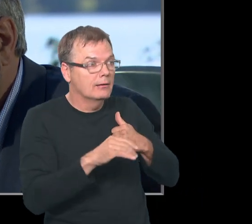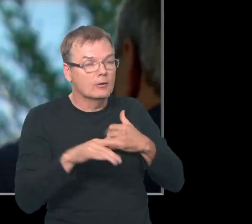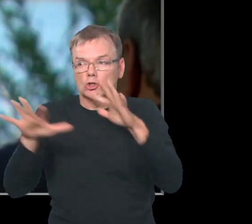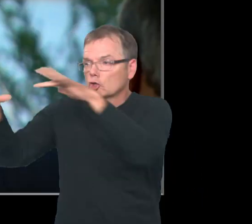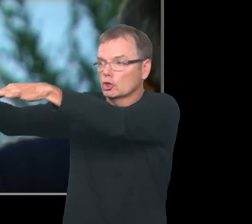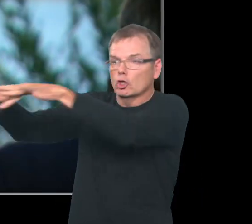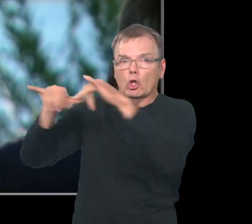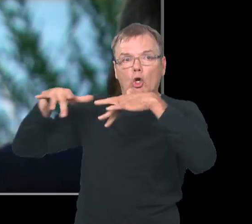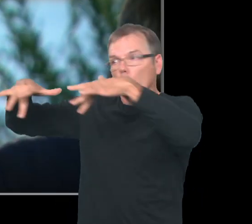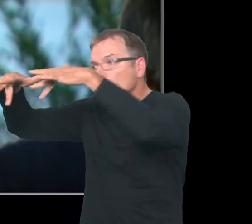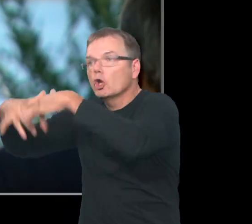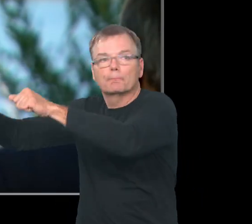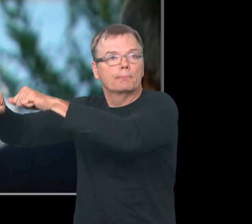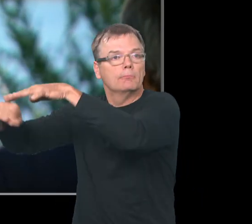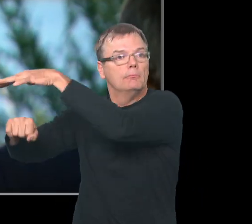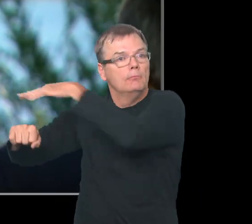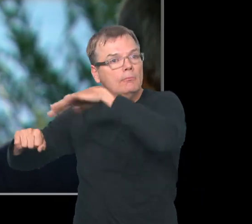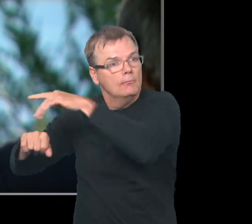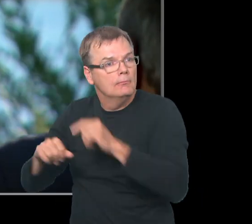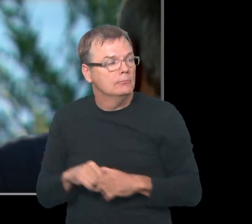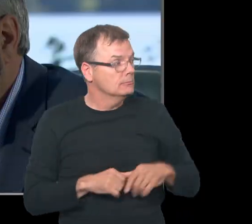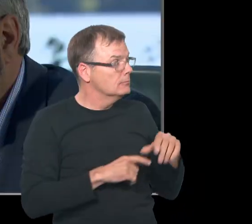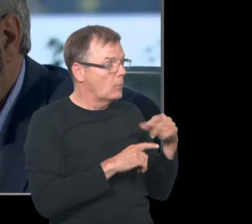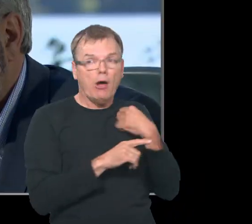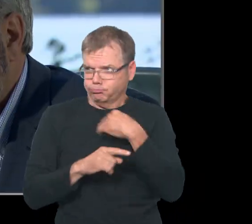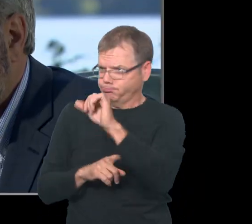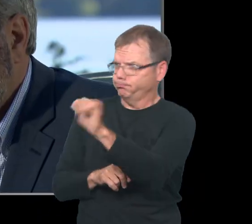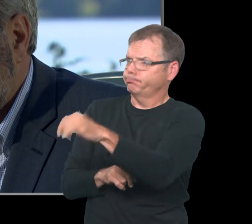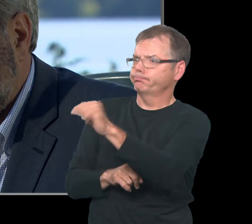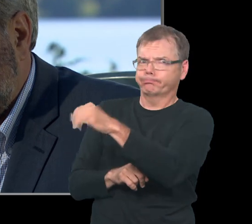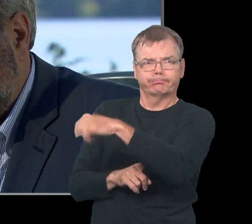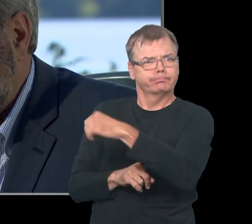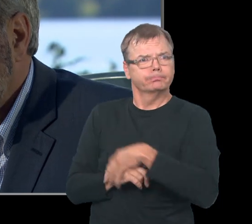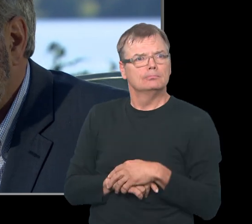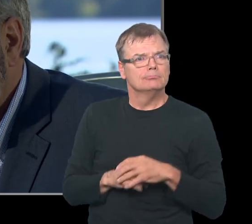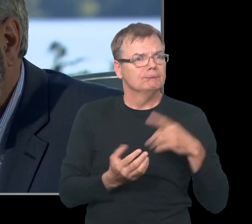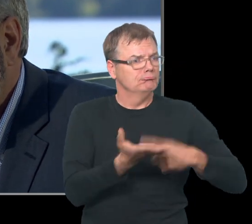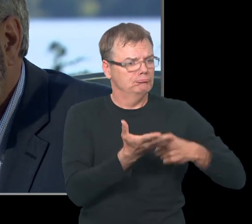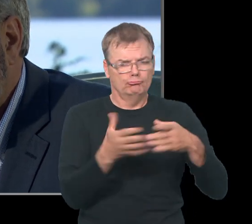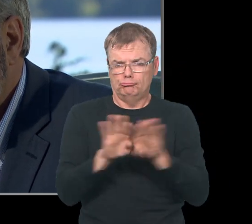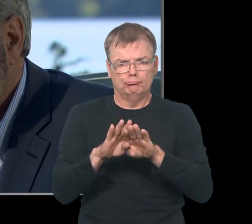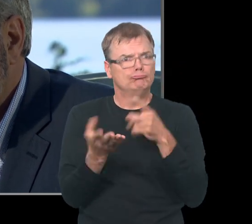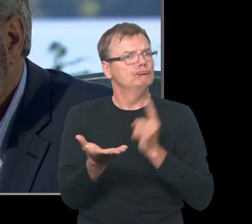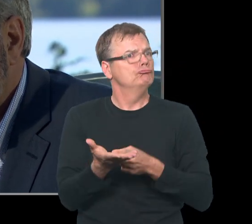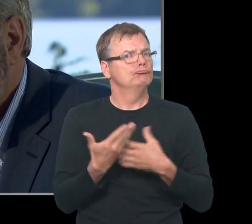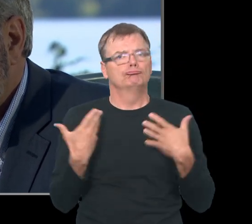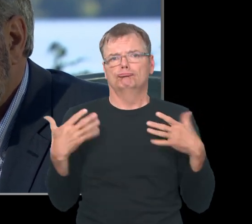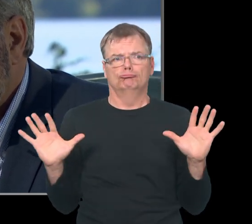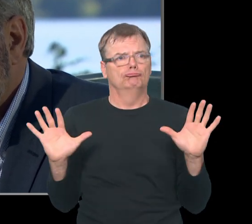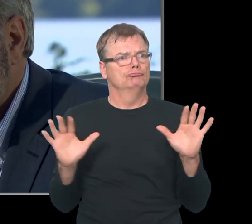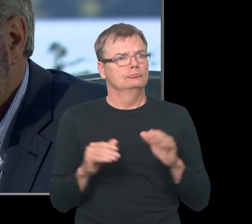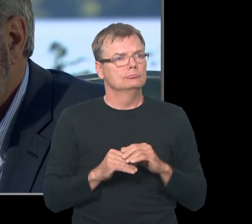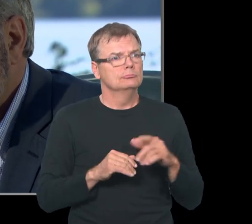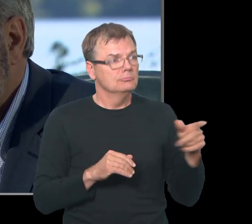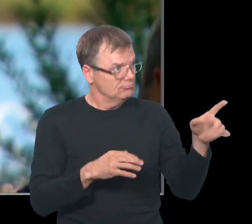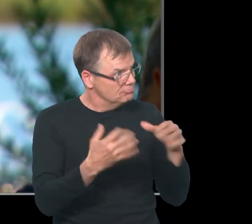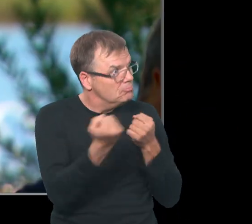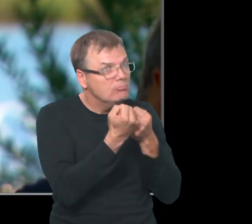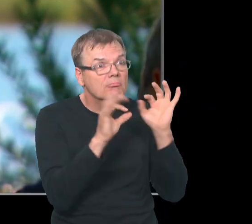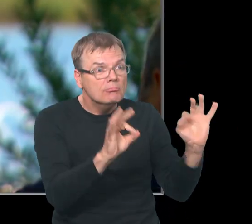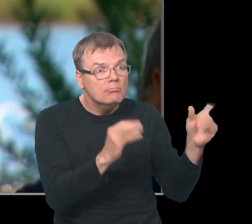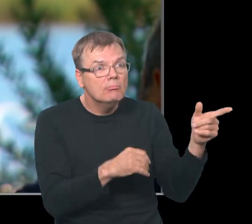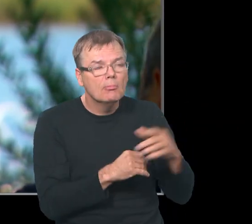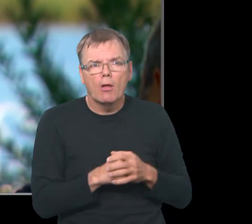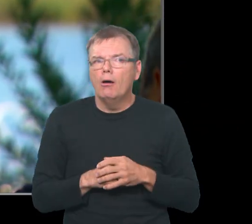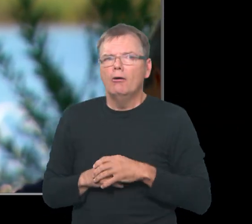that. You're comfortable with that position? I'm profoundly in favor of that position. Does ISIS pose a threat